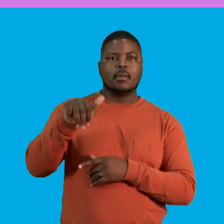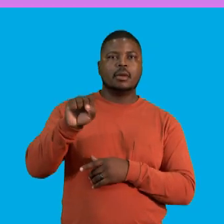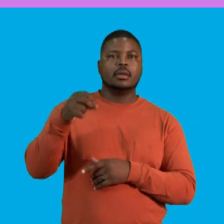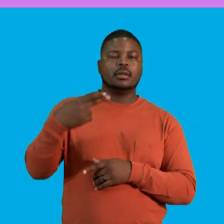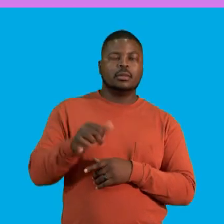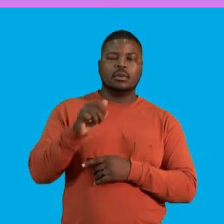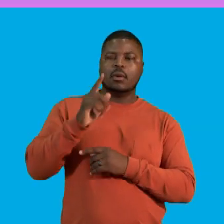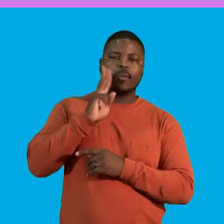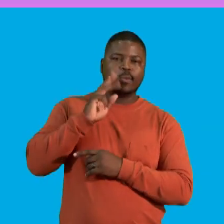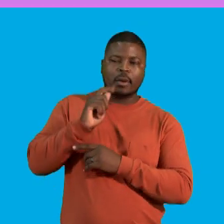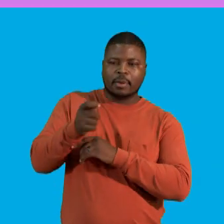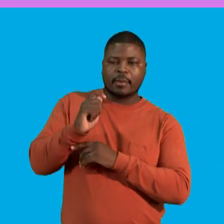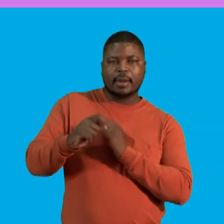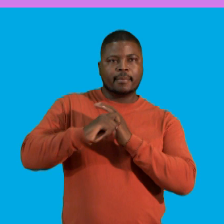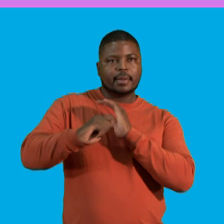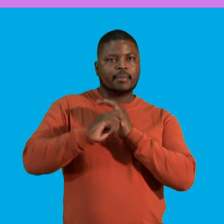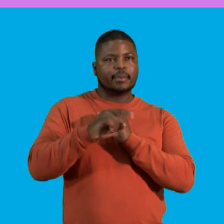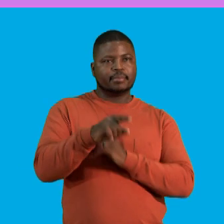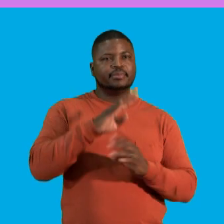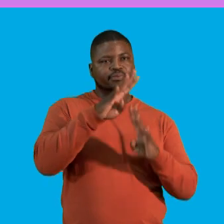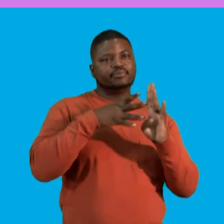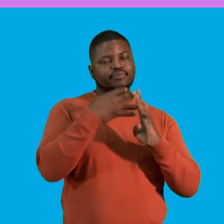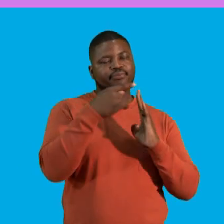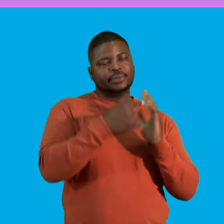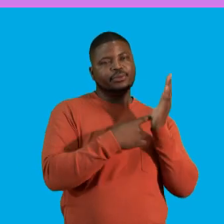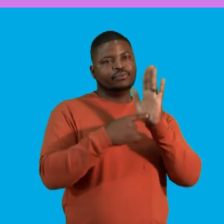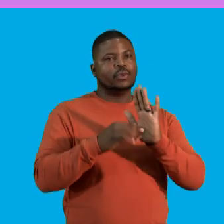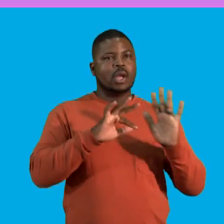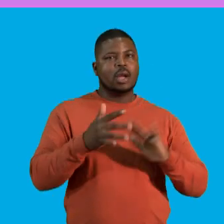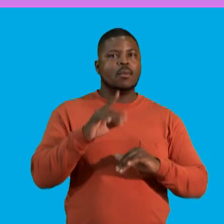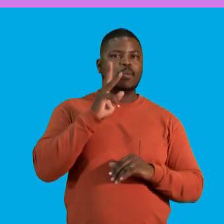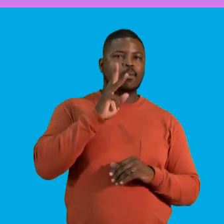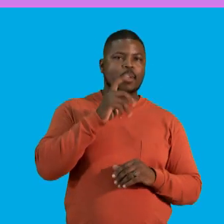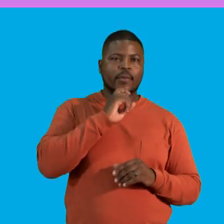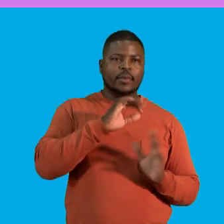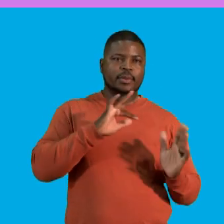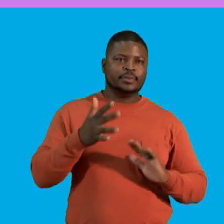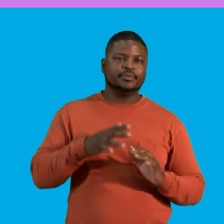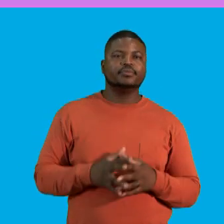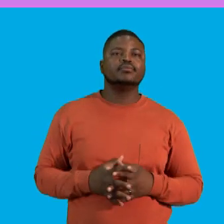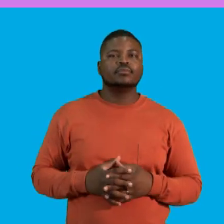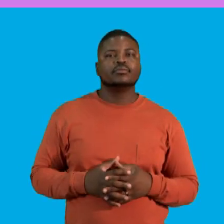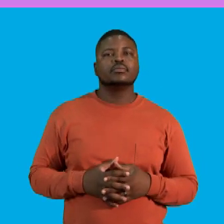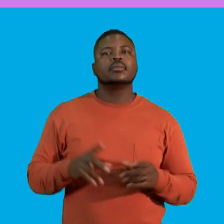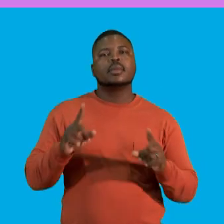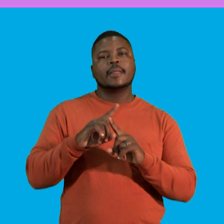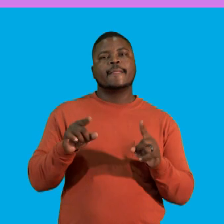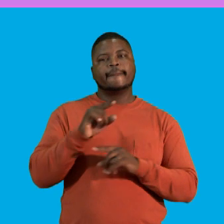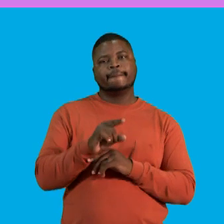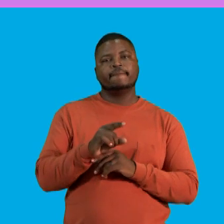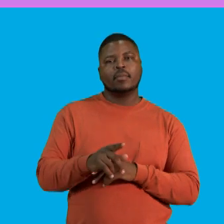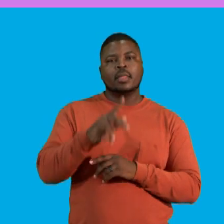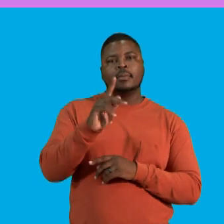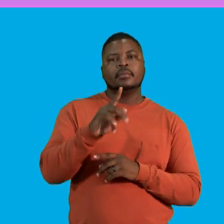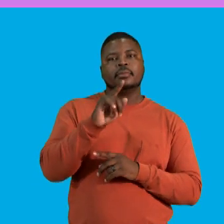municipality. The sliding scale shows the tariff of her water consumption. Question A says, what does the acronym VAT